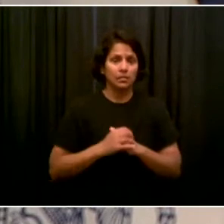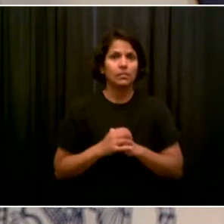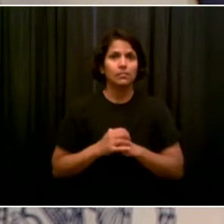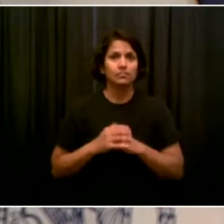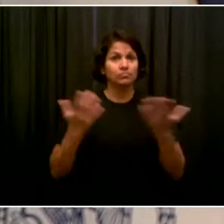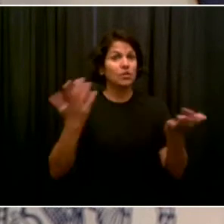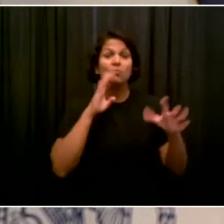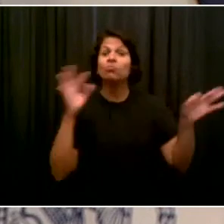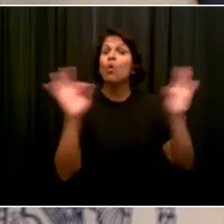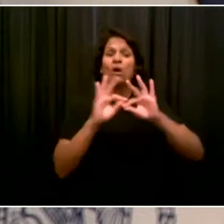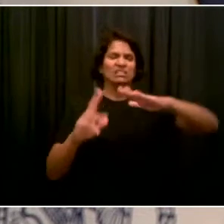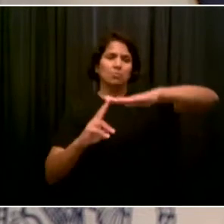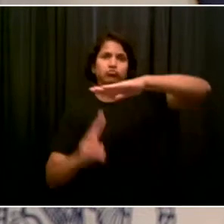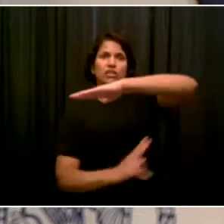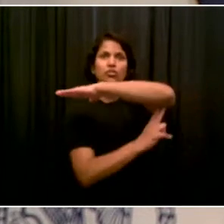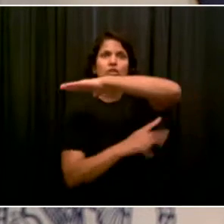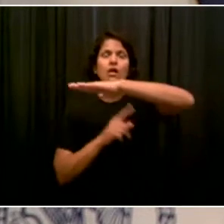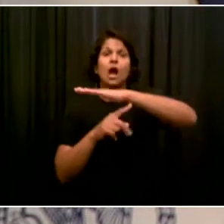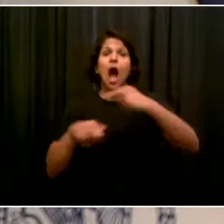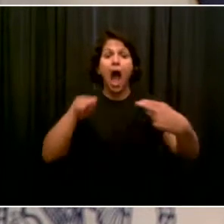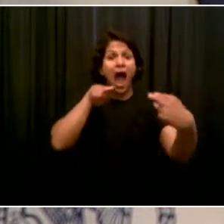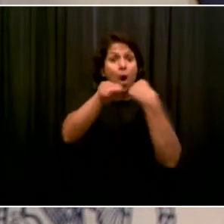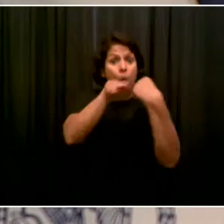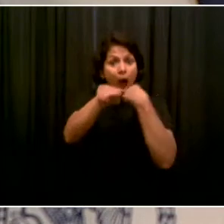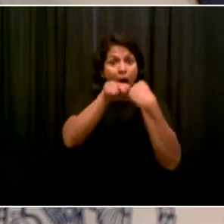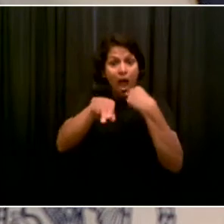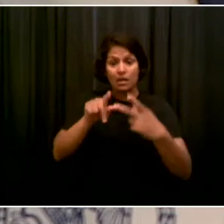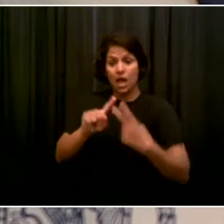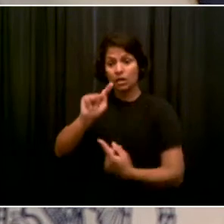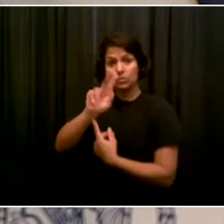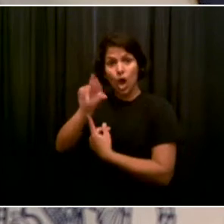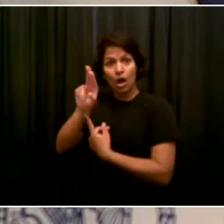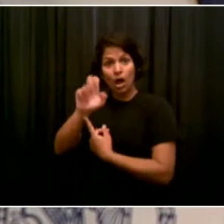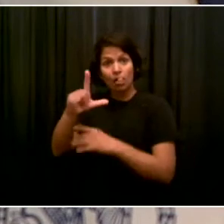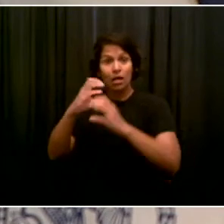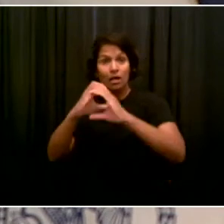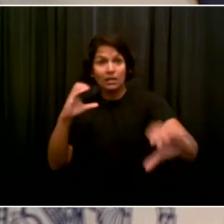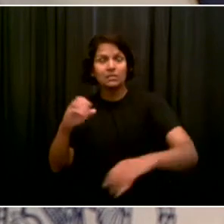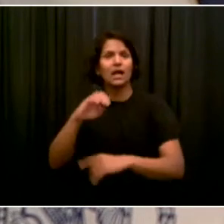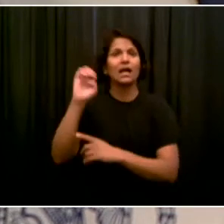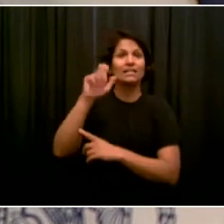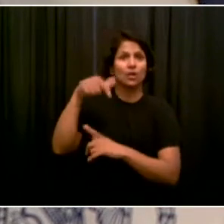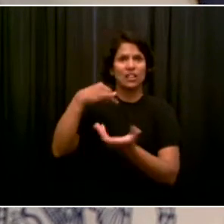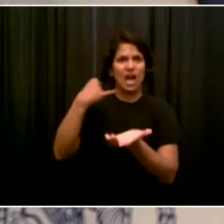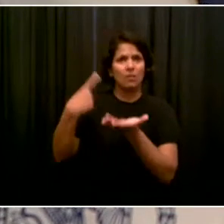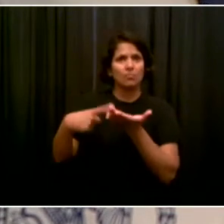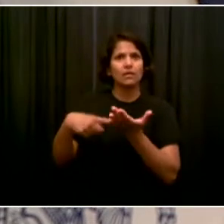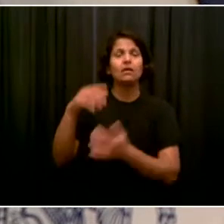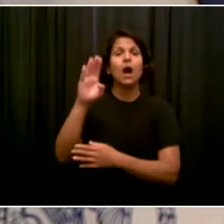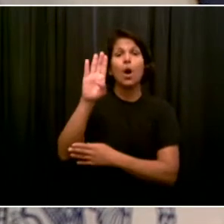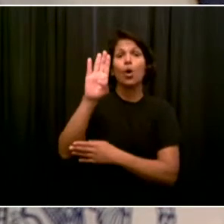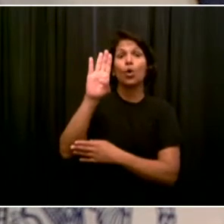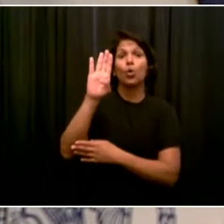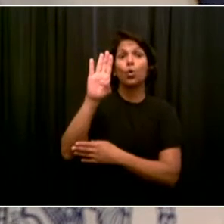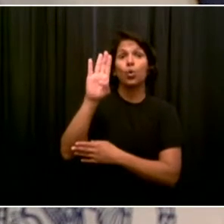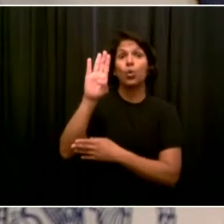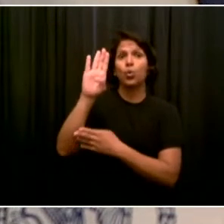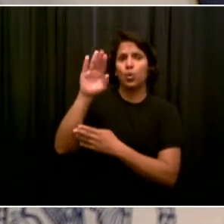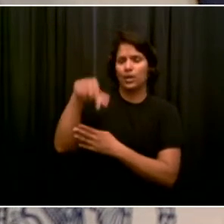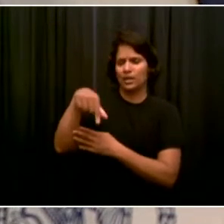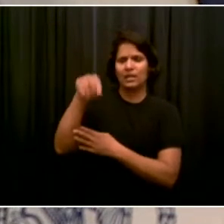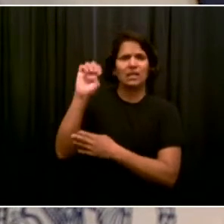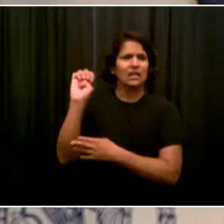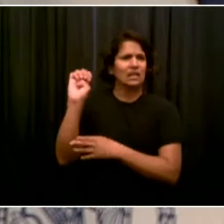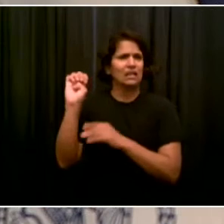We have a very different approach we're announcing today. It is bold, it is different, it is innovative, it